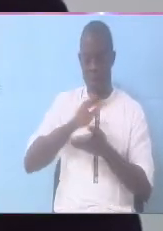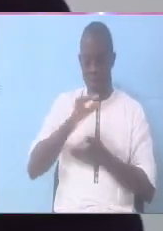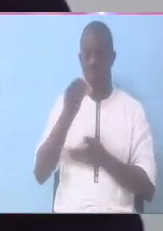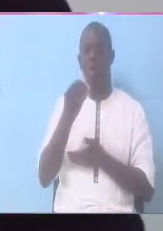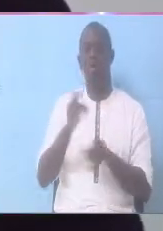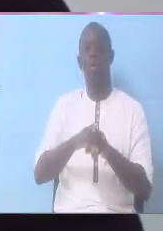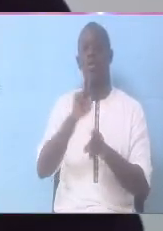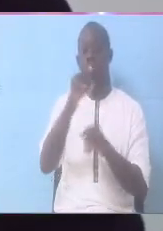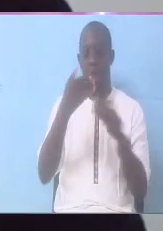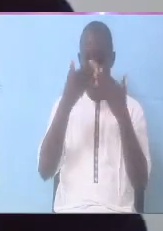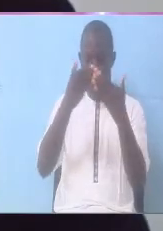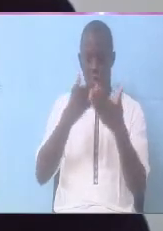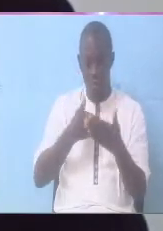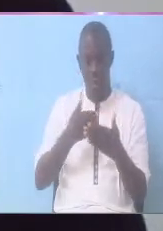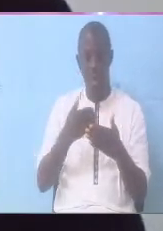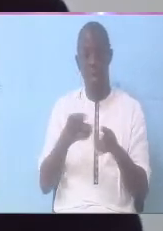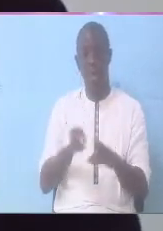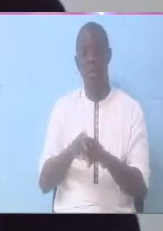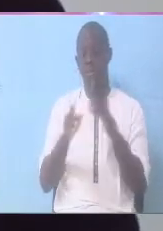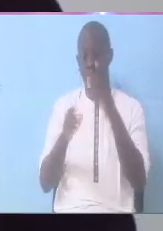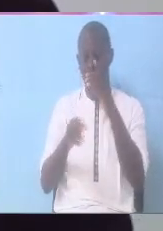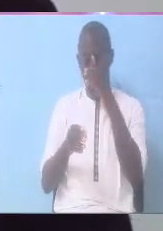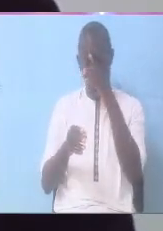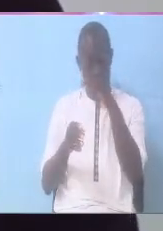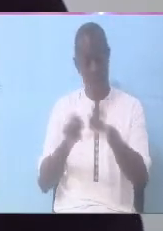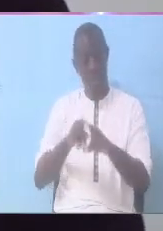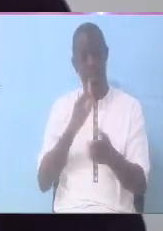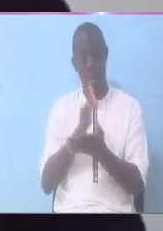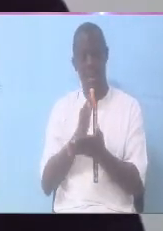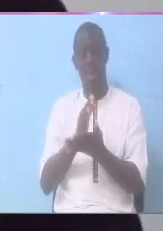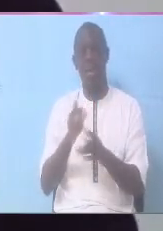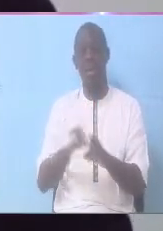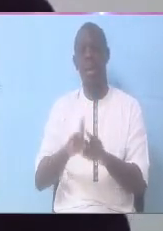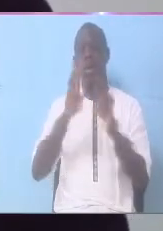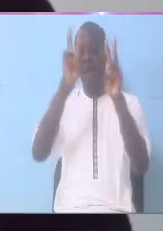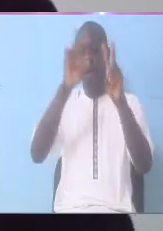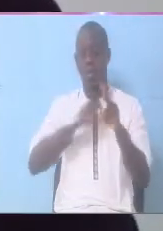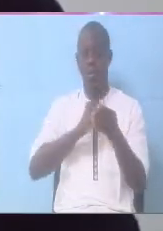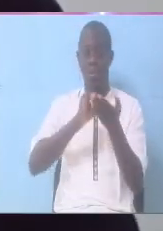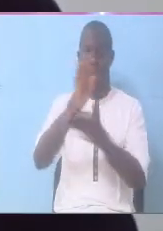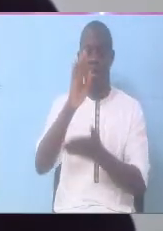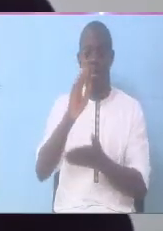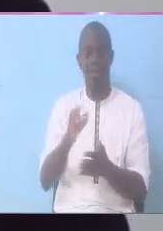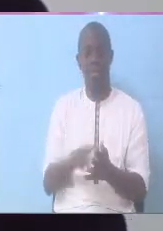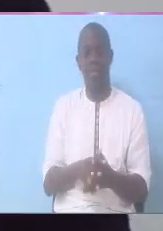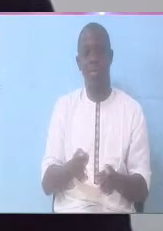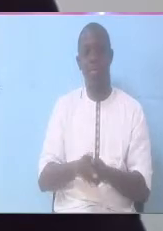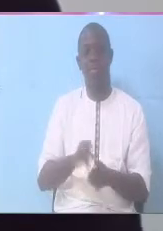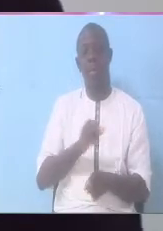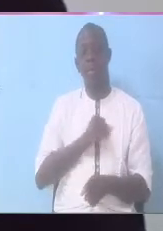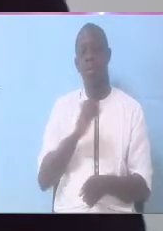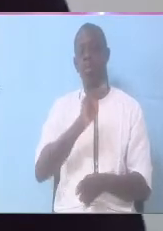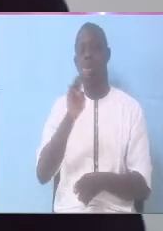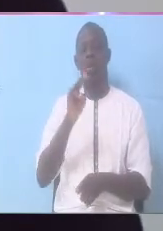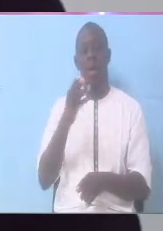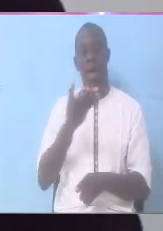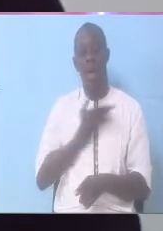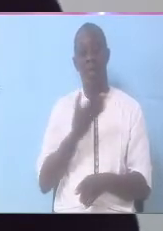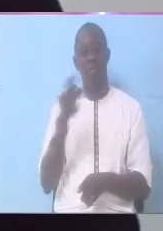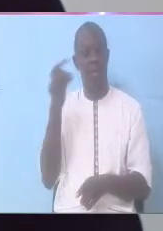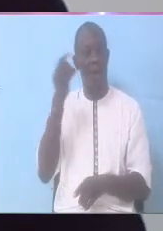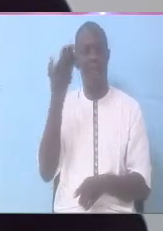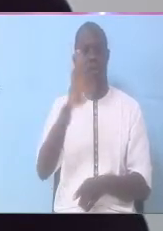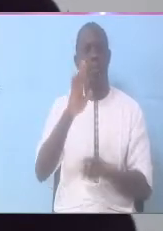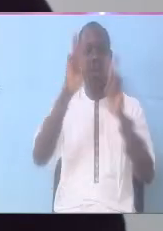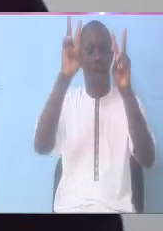for them to be killed. I said, I didn't hear that from Tumbul. Sorry, from Yaya Jammeh, because I hold the Quran. I have to say what I hear and what I